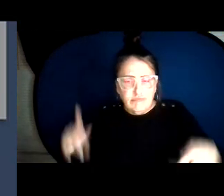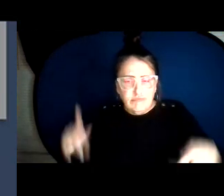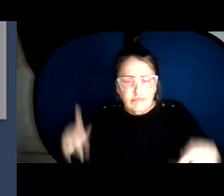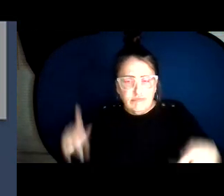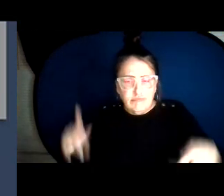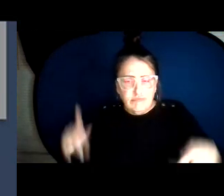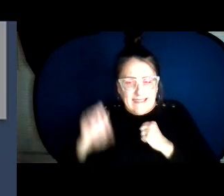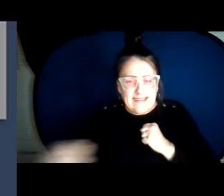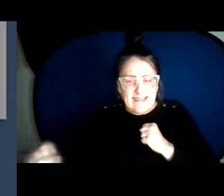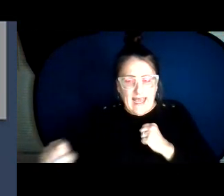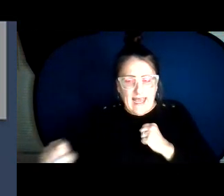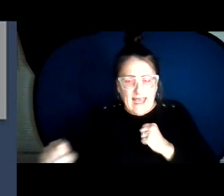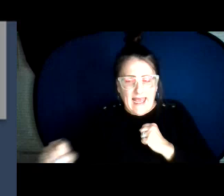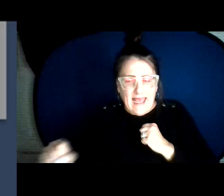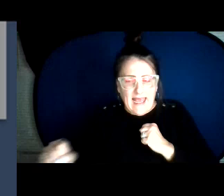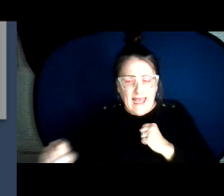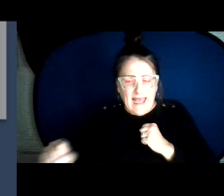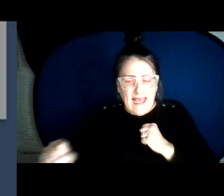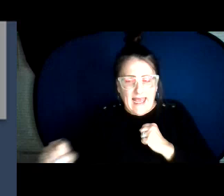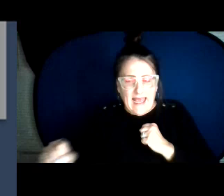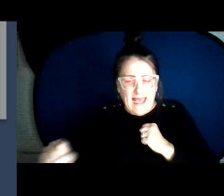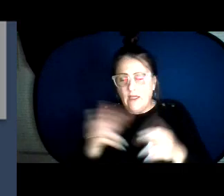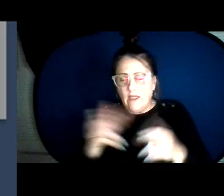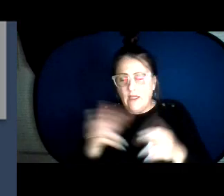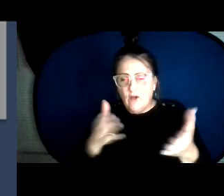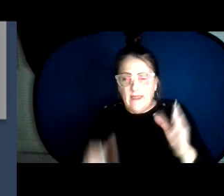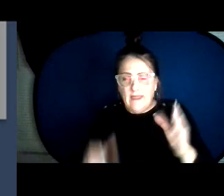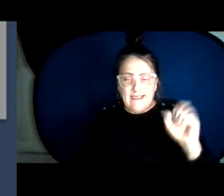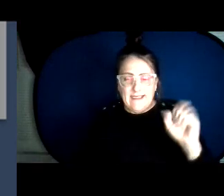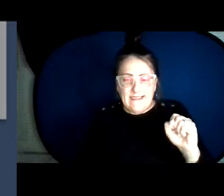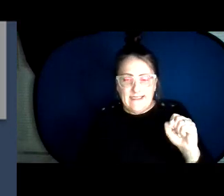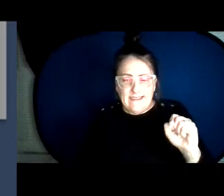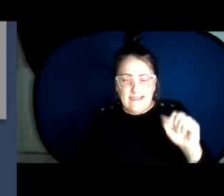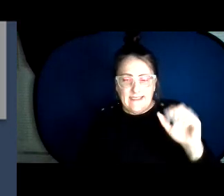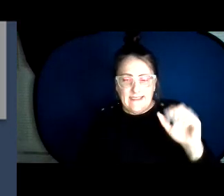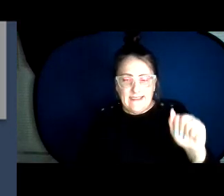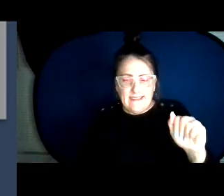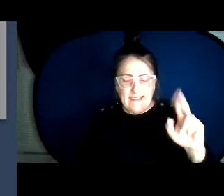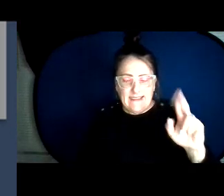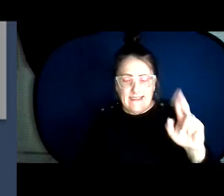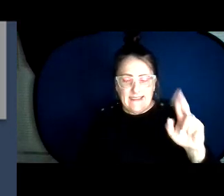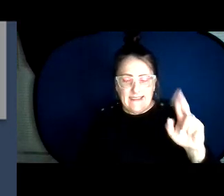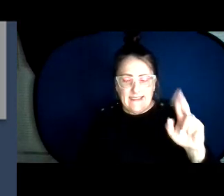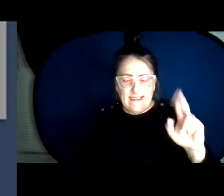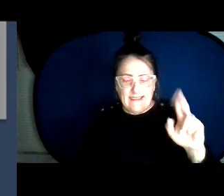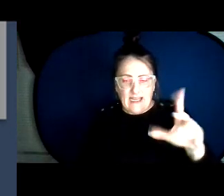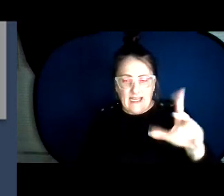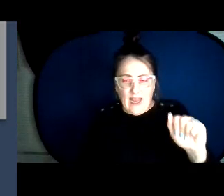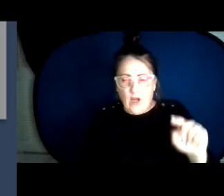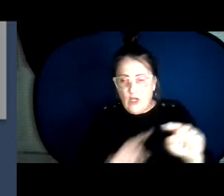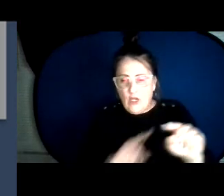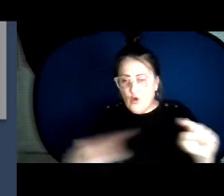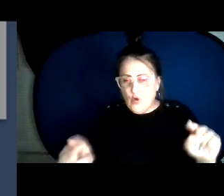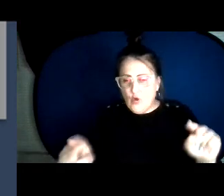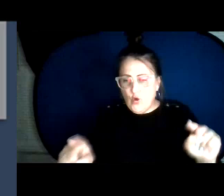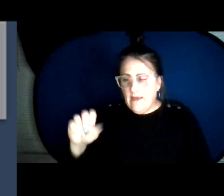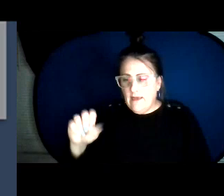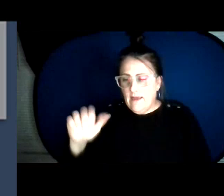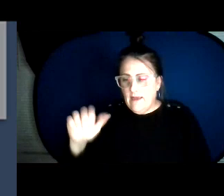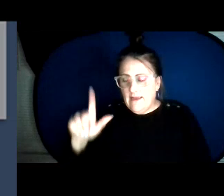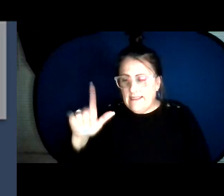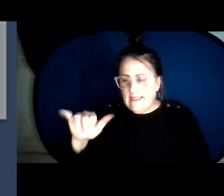rail service from Santa Clara County to Salinas. This project is a new passenger